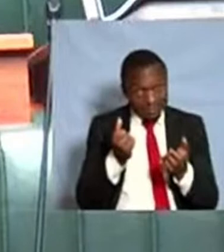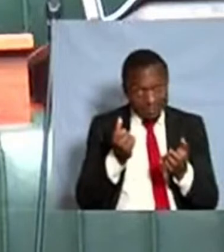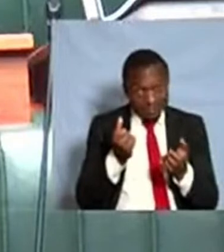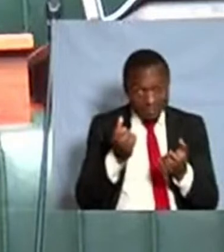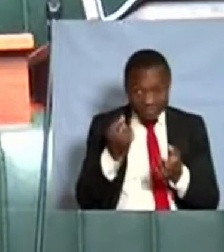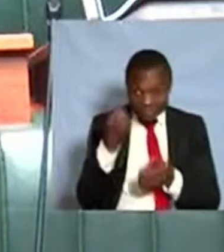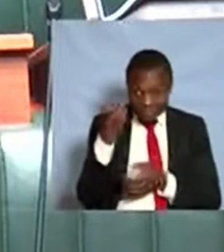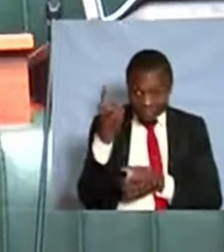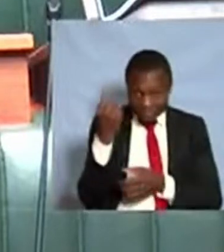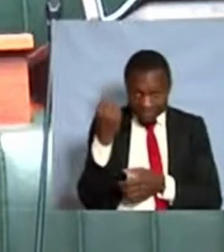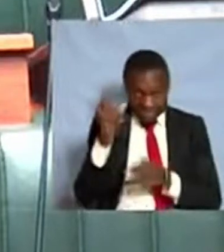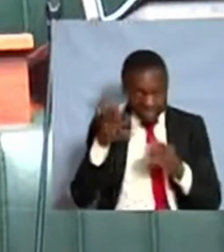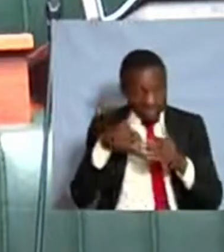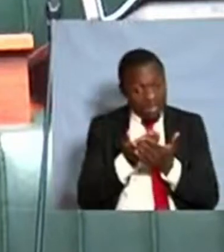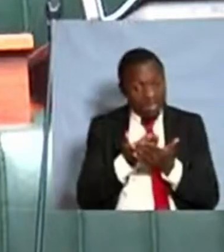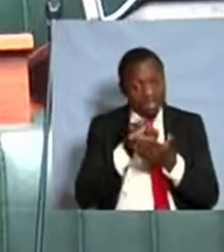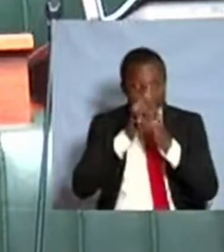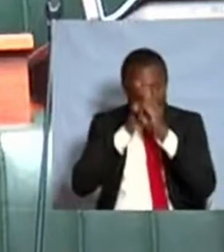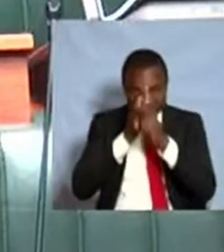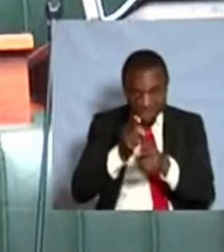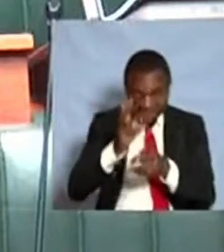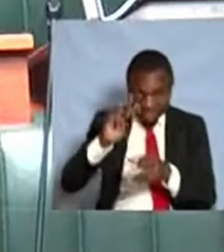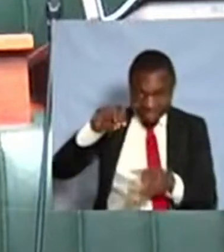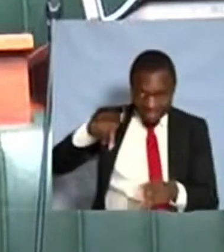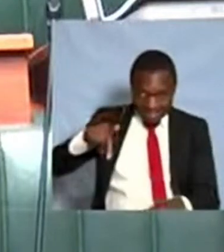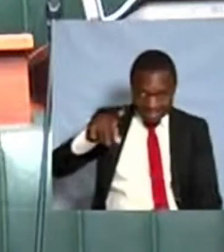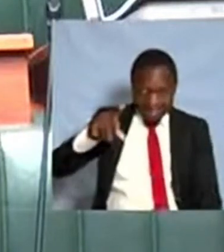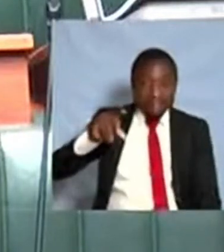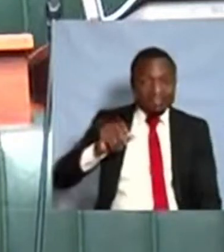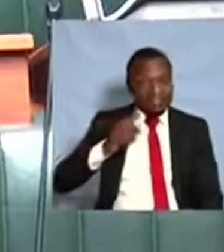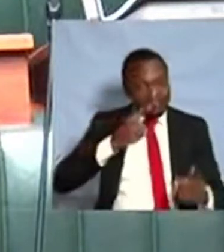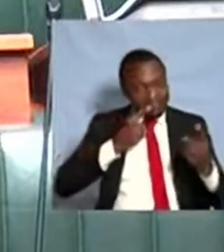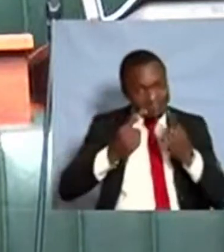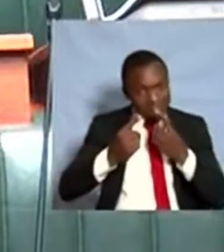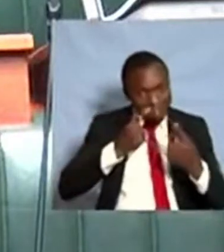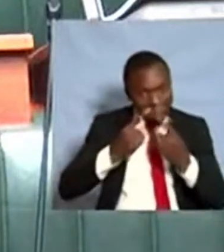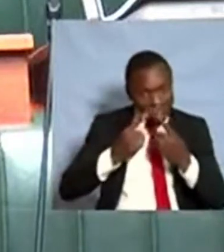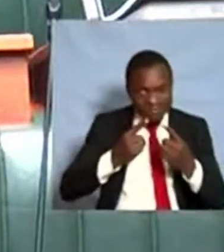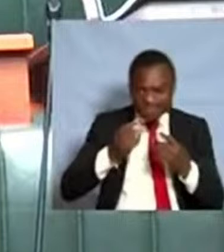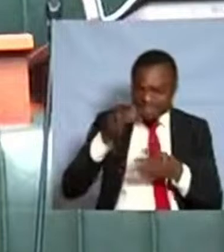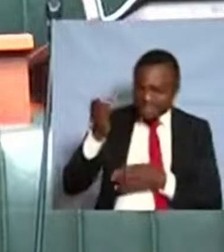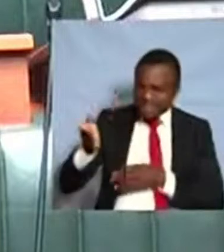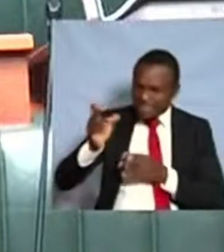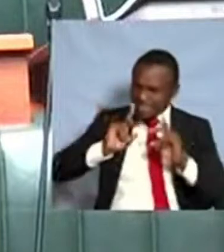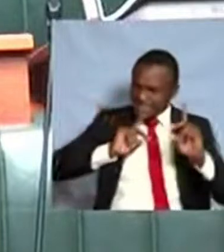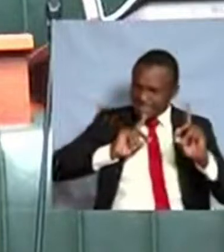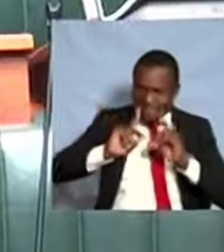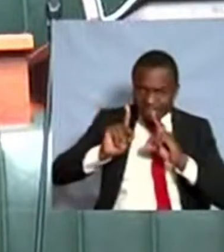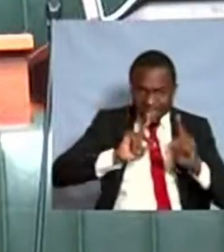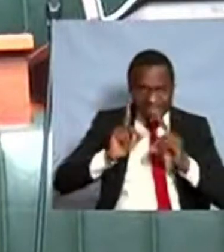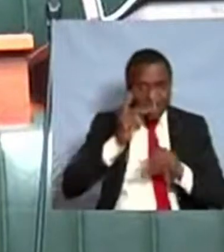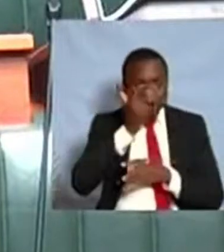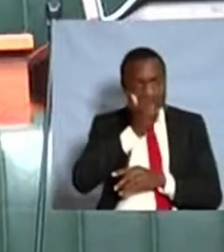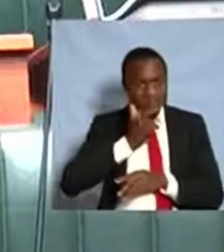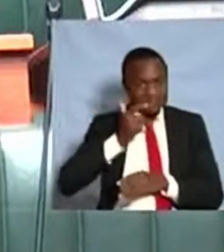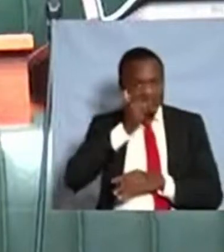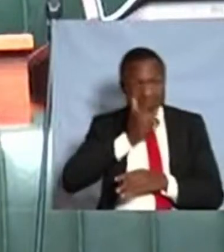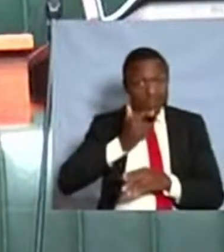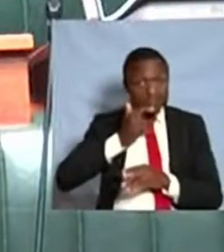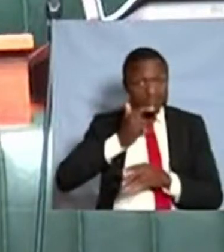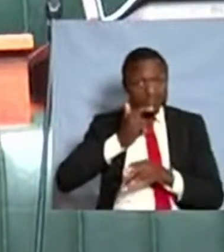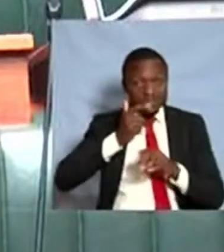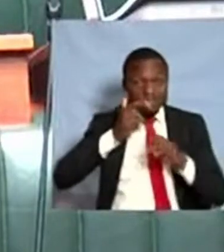understood how the Honorable Member of Parliament is debating. Is she debating the speech of the